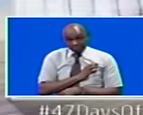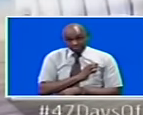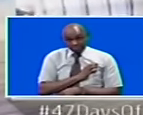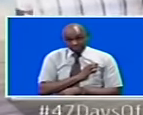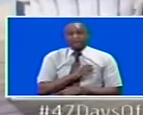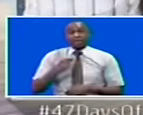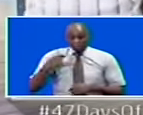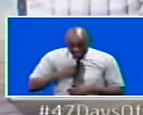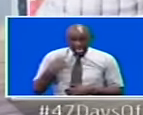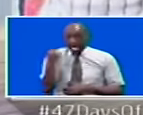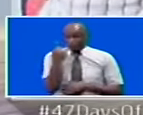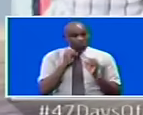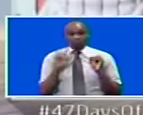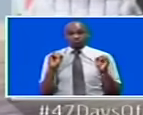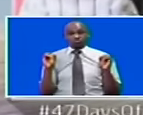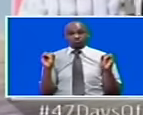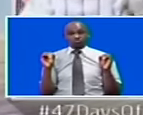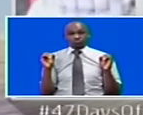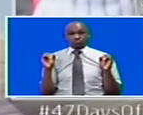I was not alone.